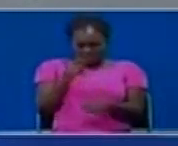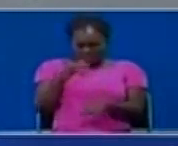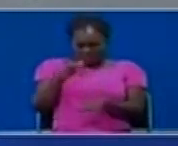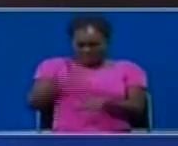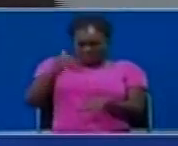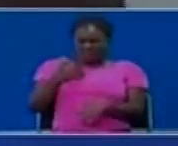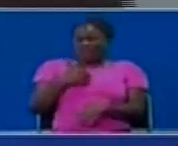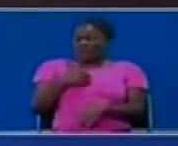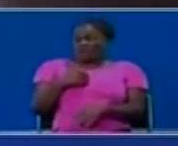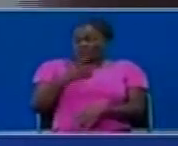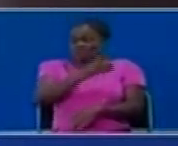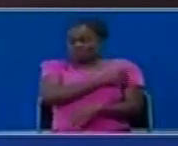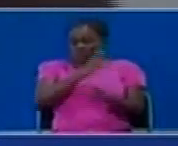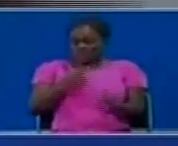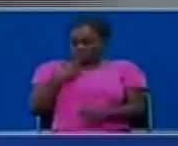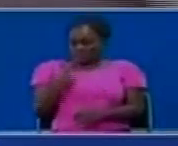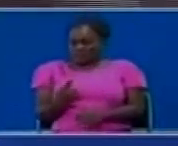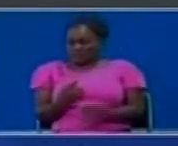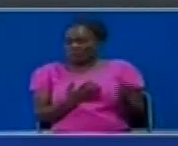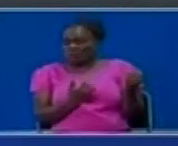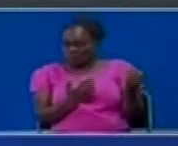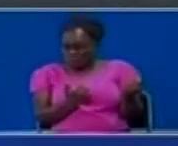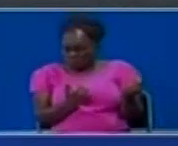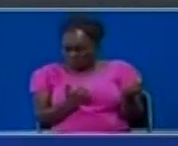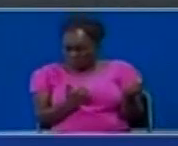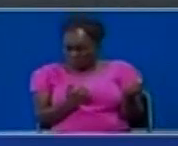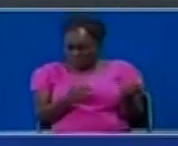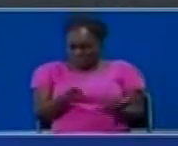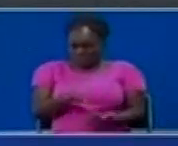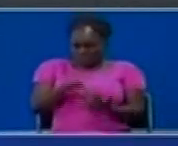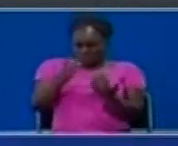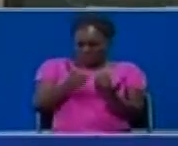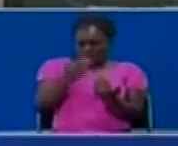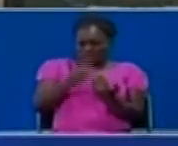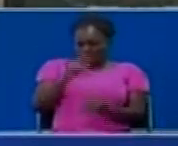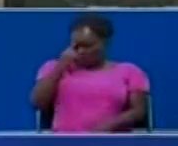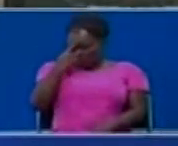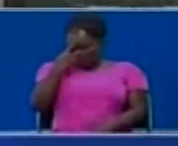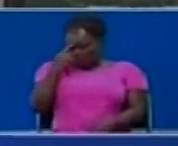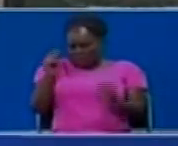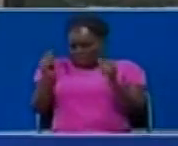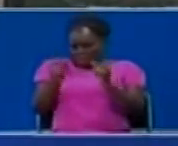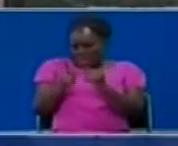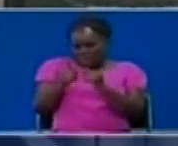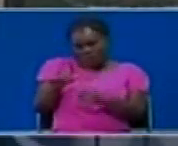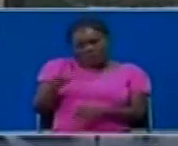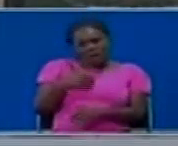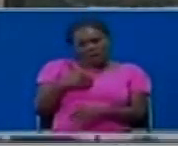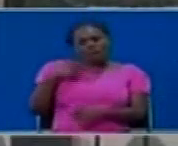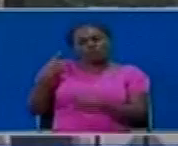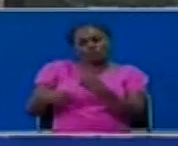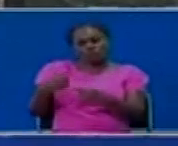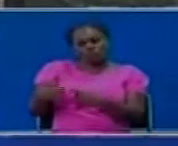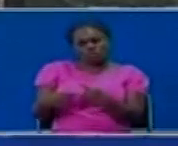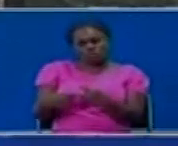infections. Doctors say there is hope should he get specialist care in India. Maumivu alonayo kweli yazidi umri wake,